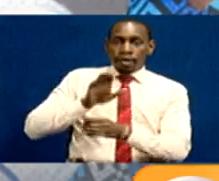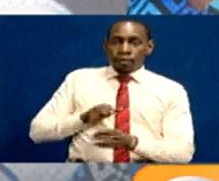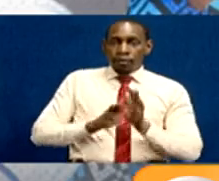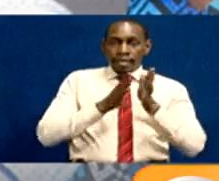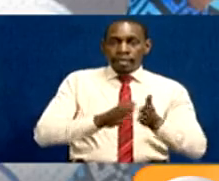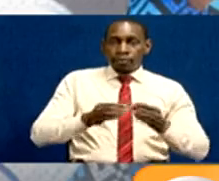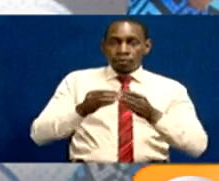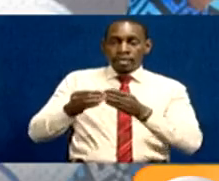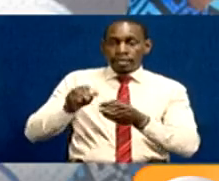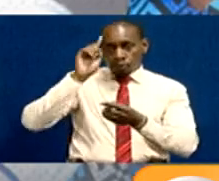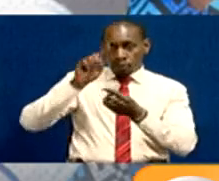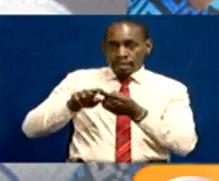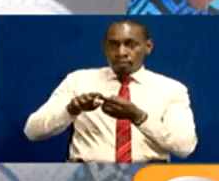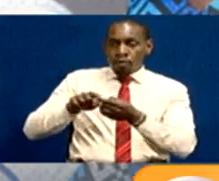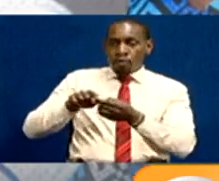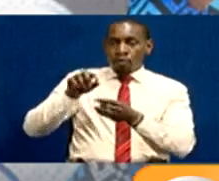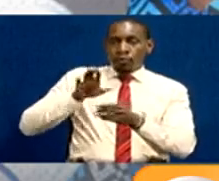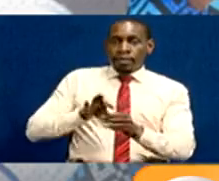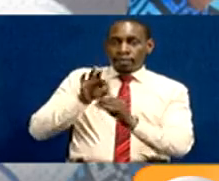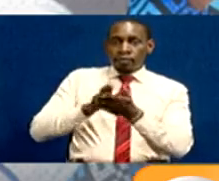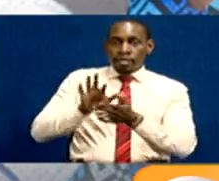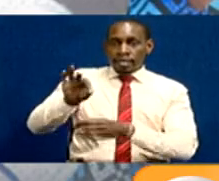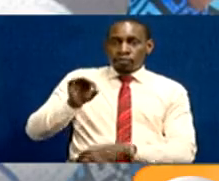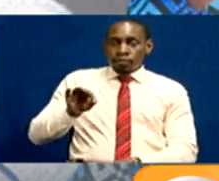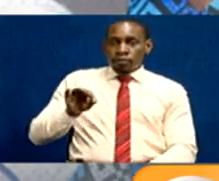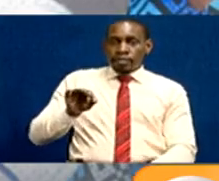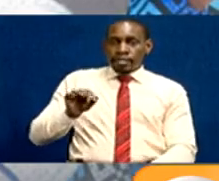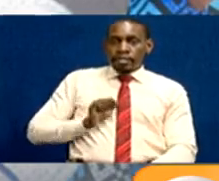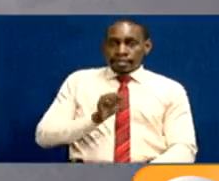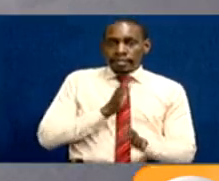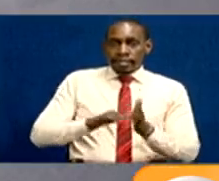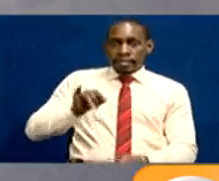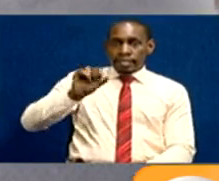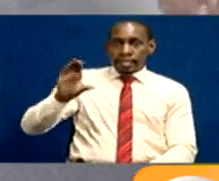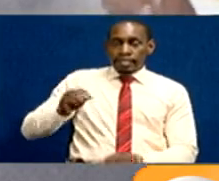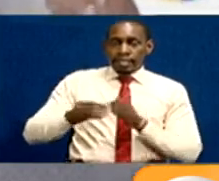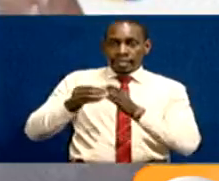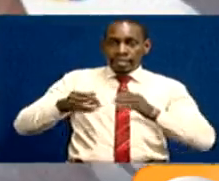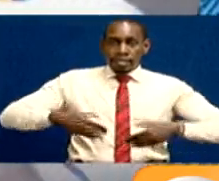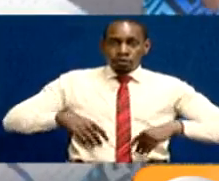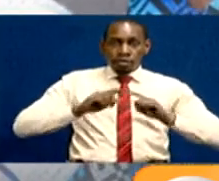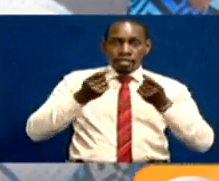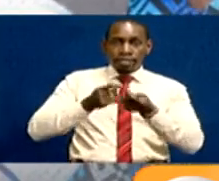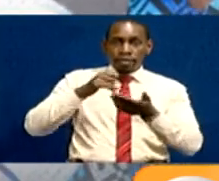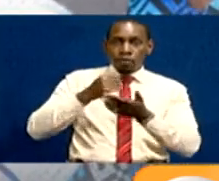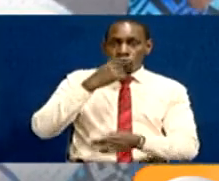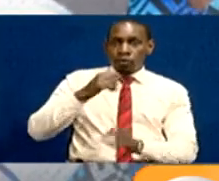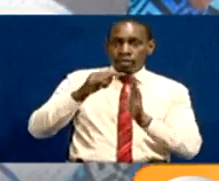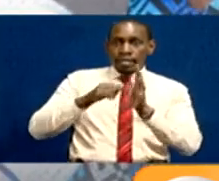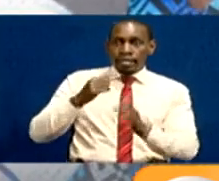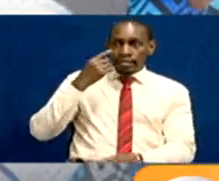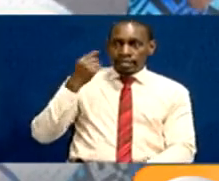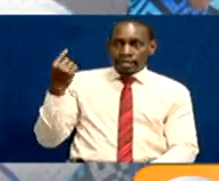Wanga to lead the hunt for women votes, while nominated Senator Isaac Ngugi will lead the Young Turks that include Janet